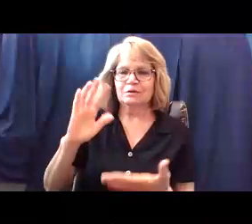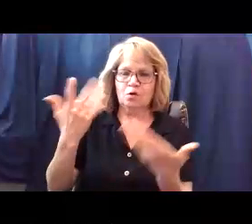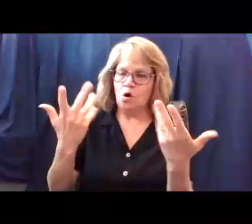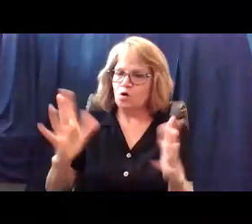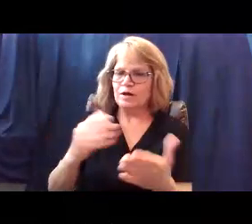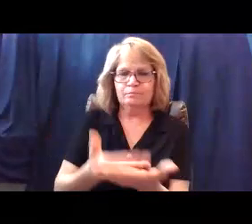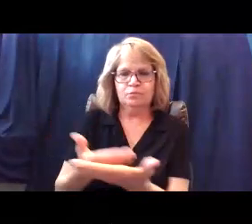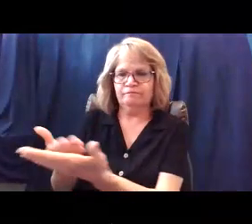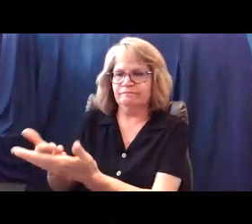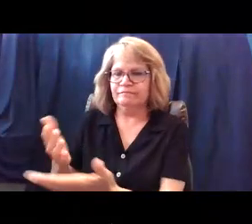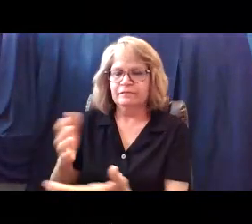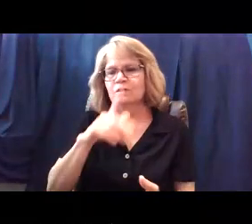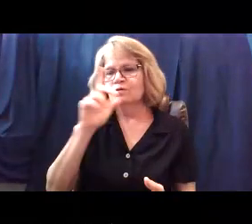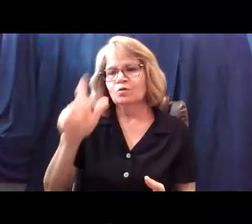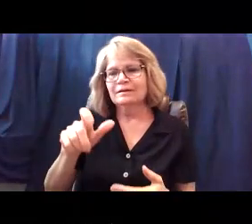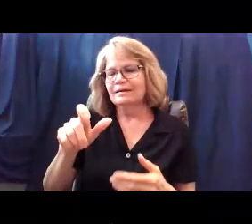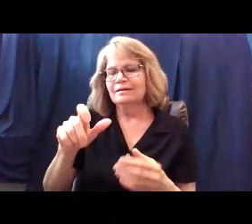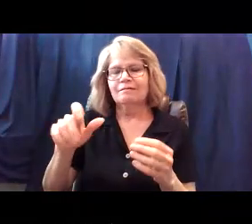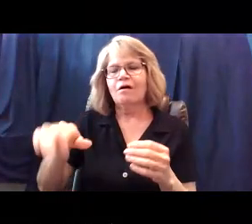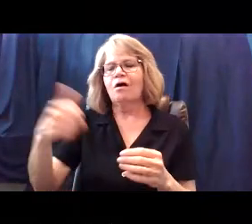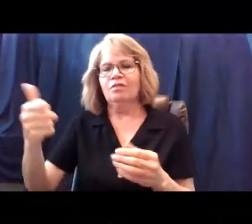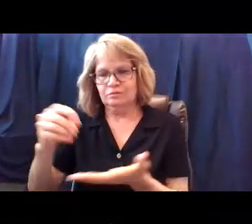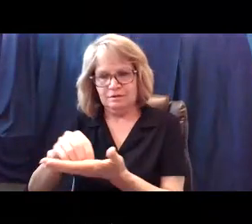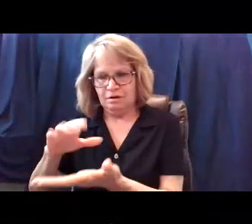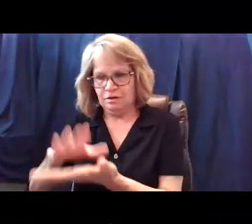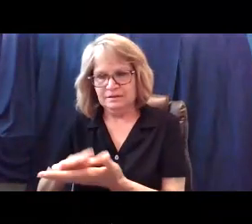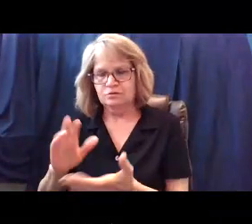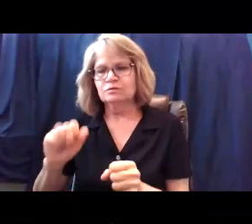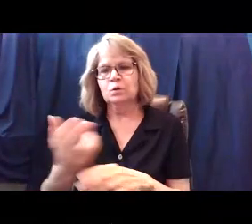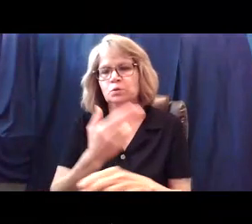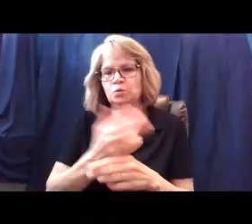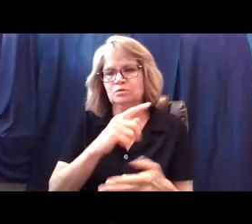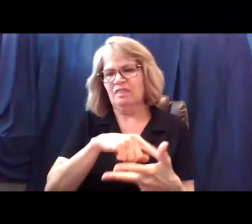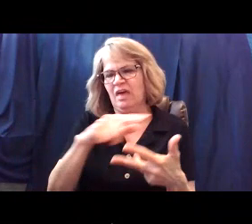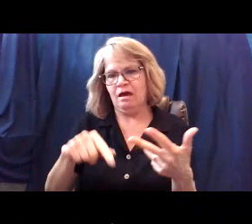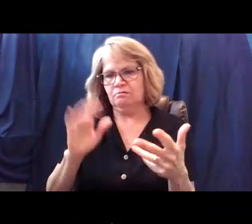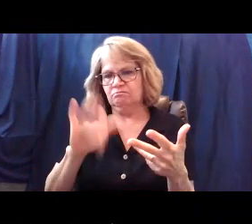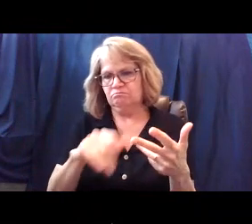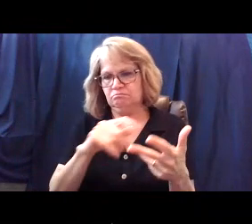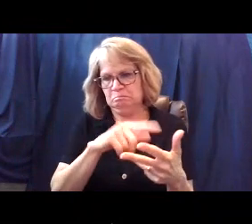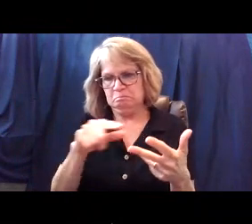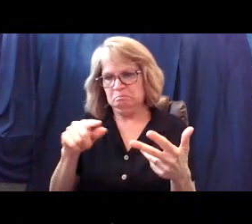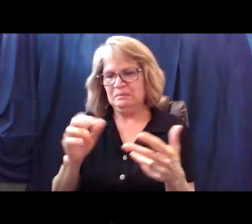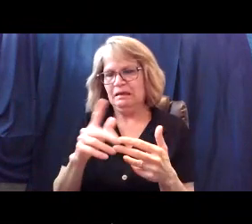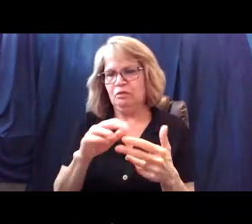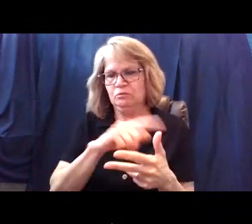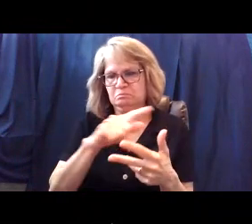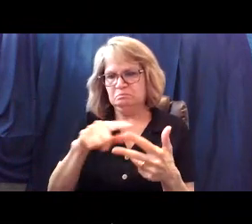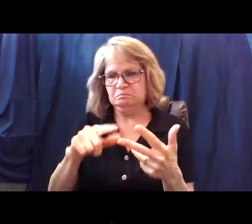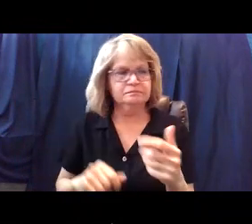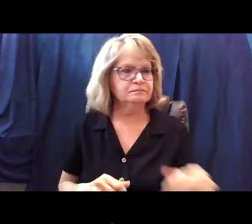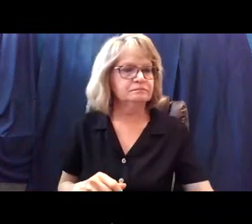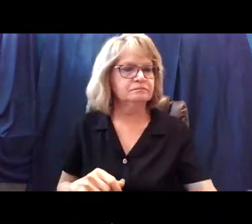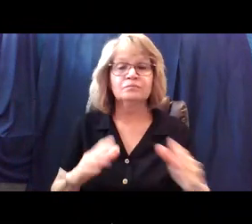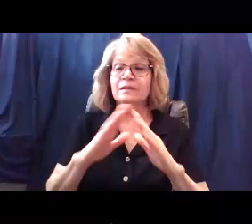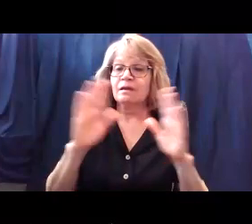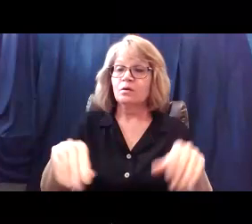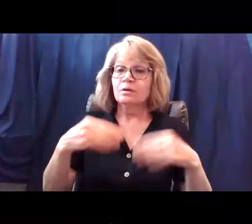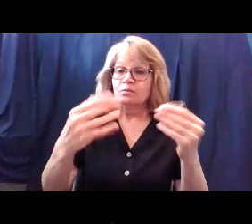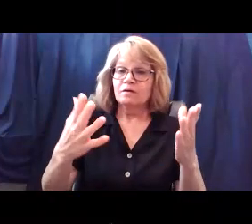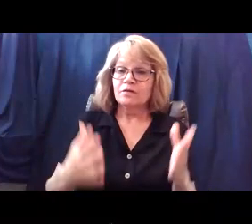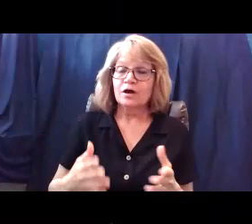established, so you wouldn't need to get the additional documentation. Now, as the housing provider